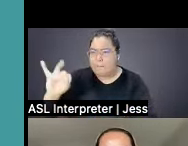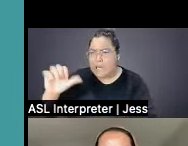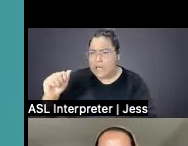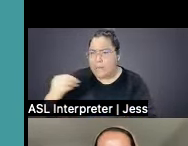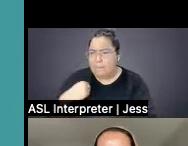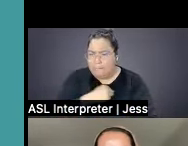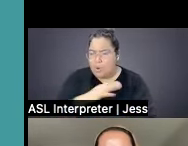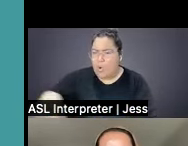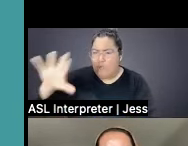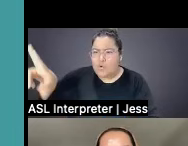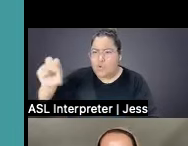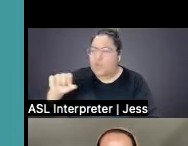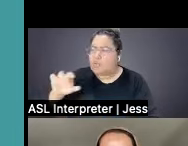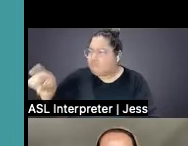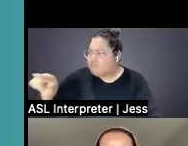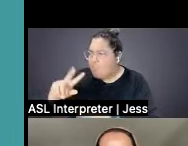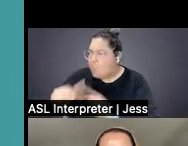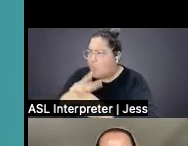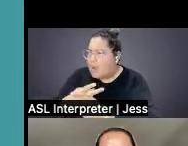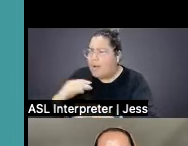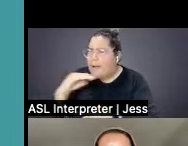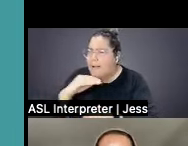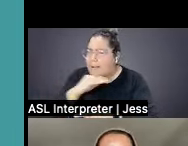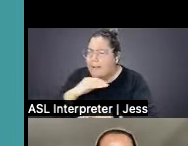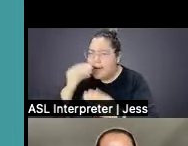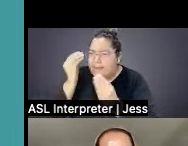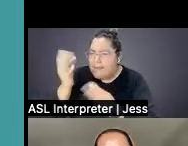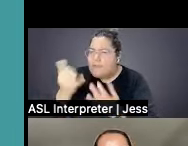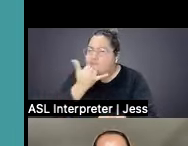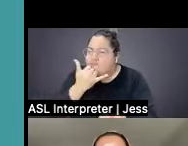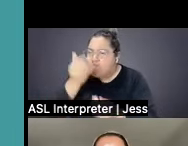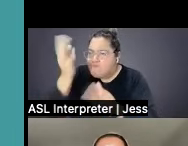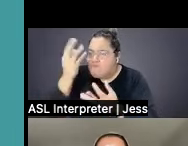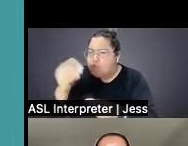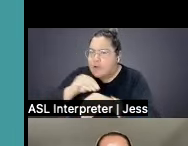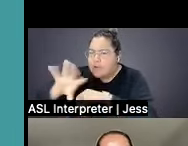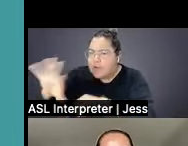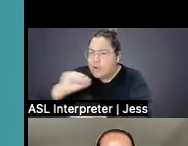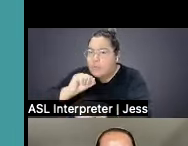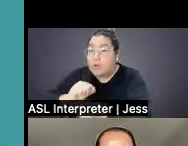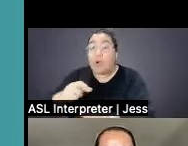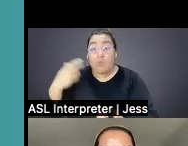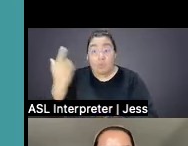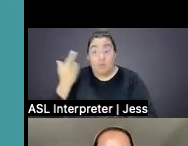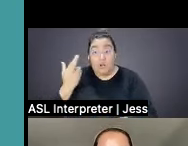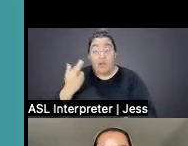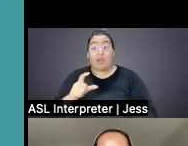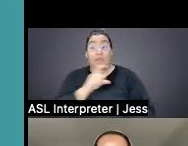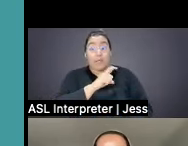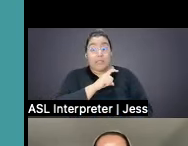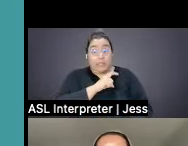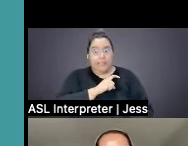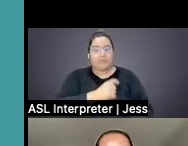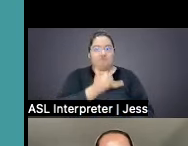of disinformation affect your work? Through those interviews, I learned that disinformation spread by police is some of the most